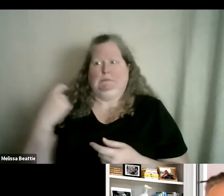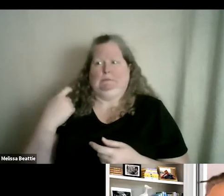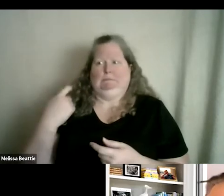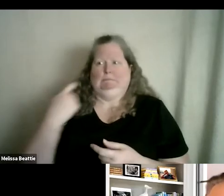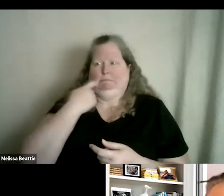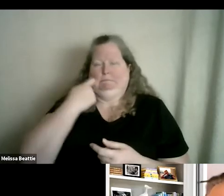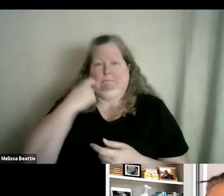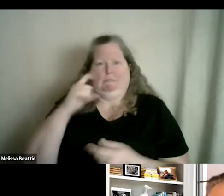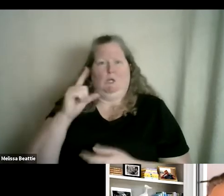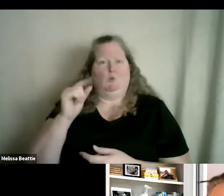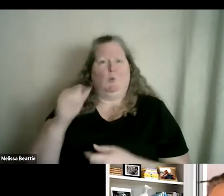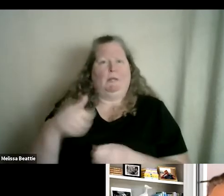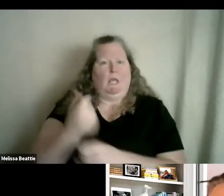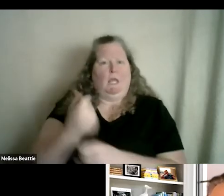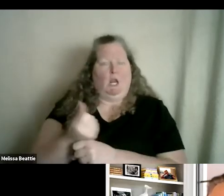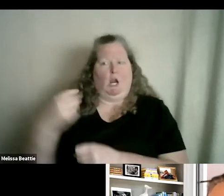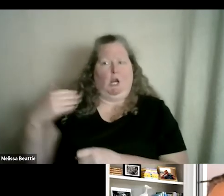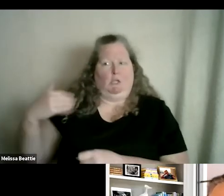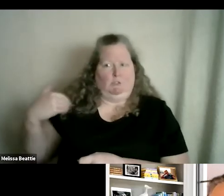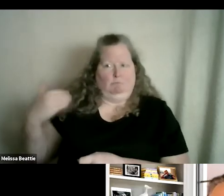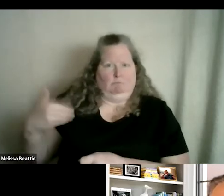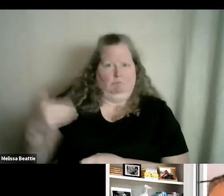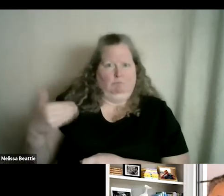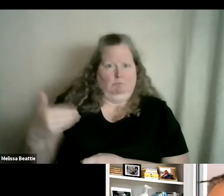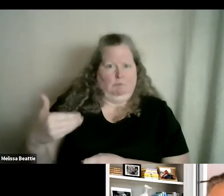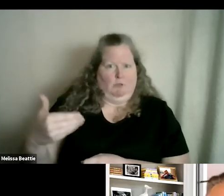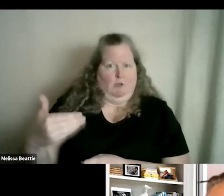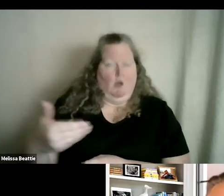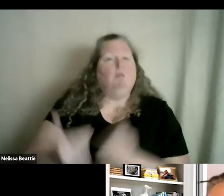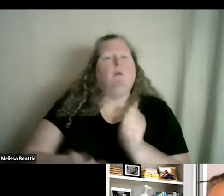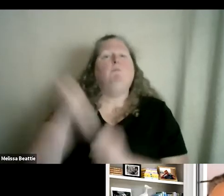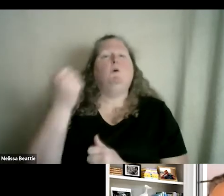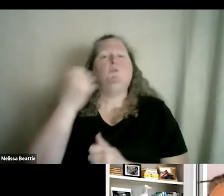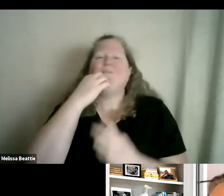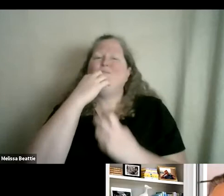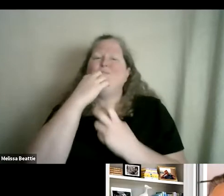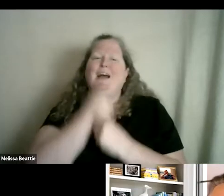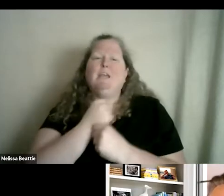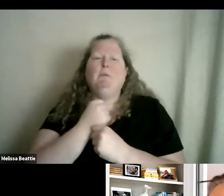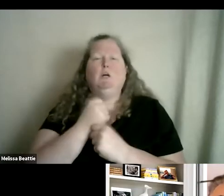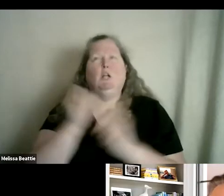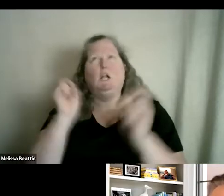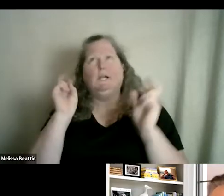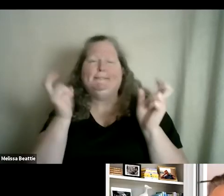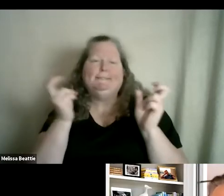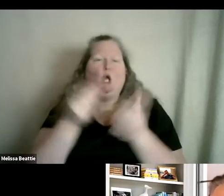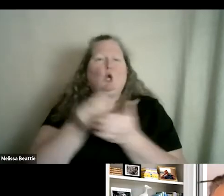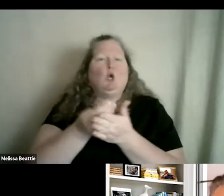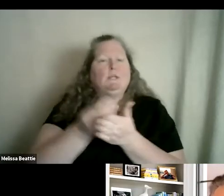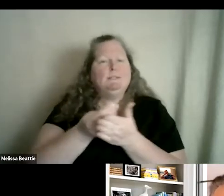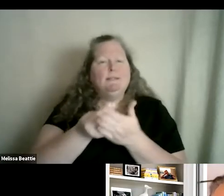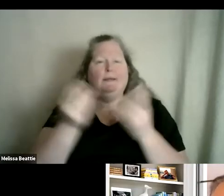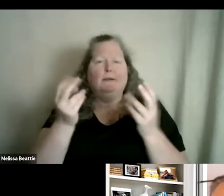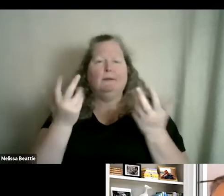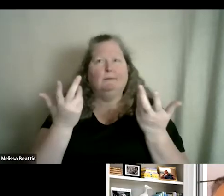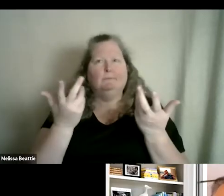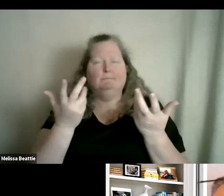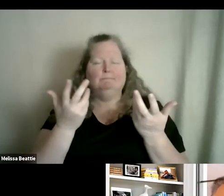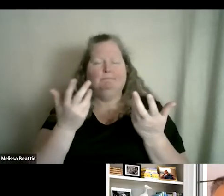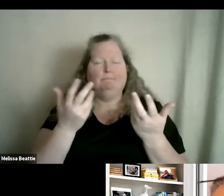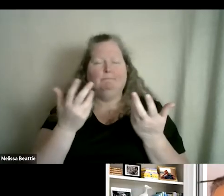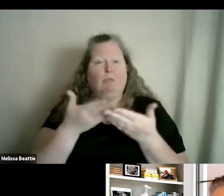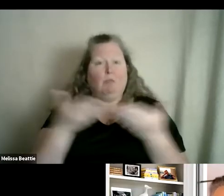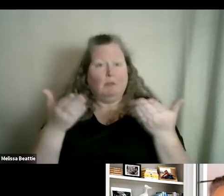years, certainly the most valuable currency, the most valuable ore by which we